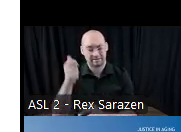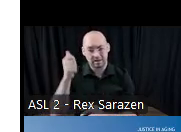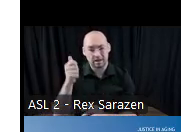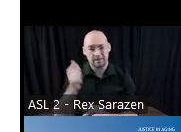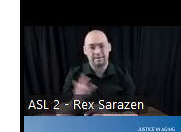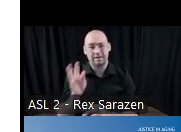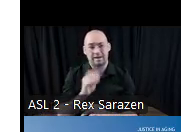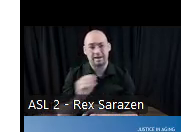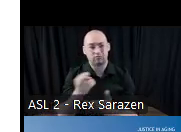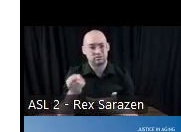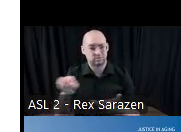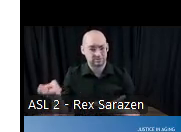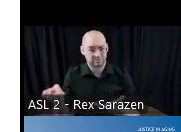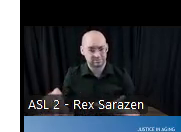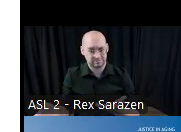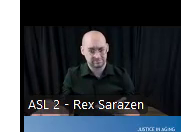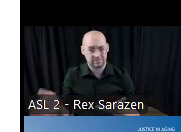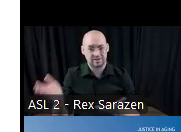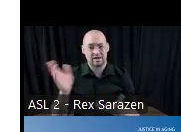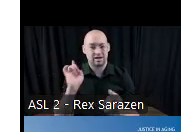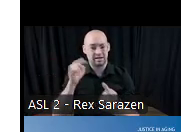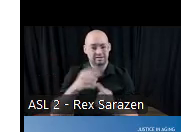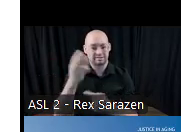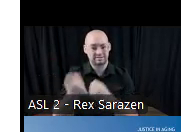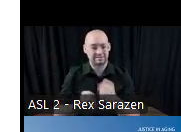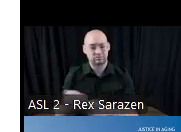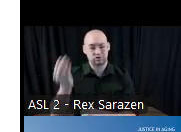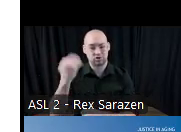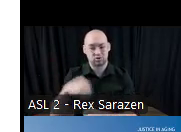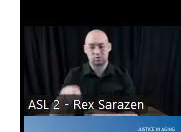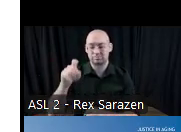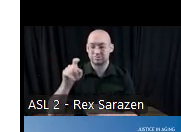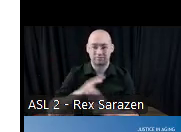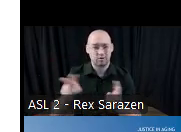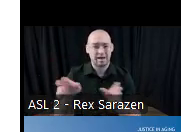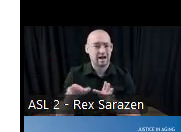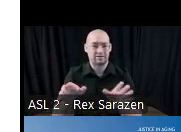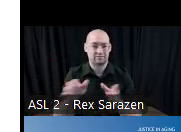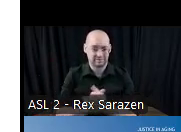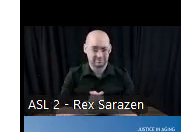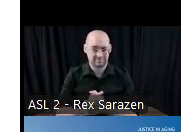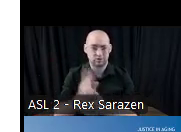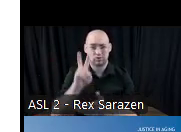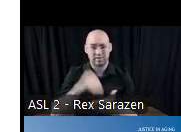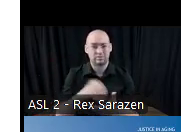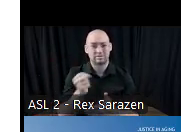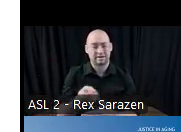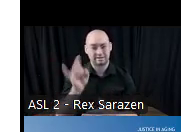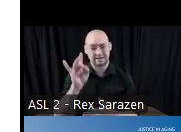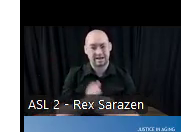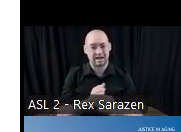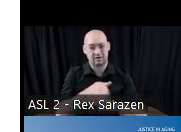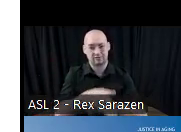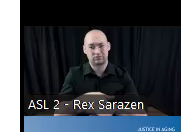and resources. Until 6 years ago, she was very active. In 2018, after